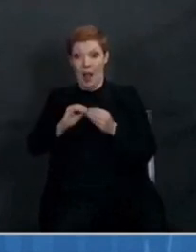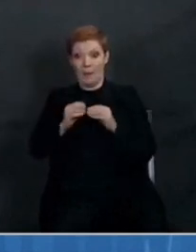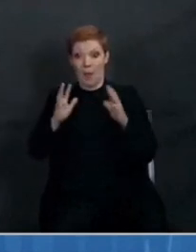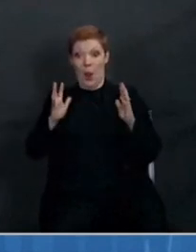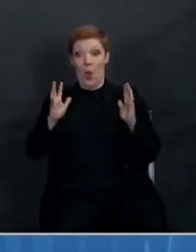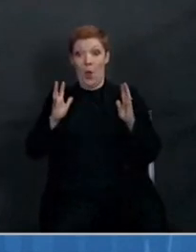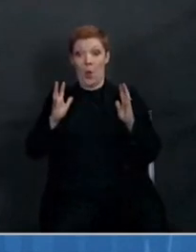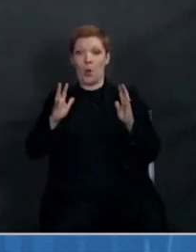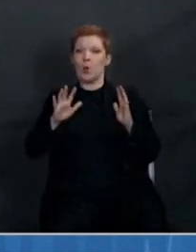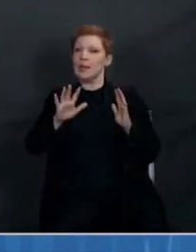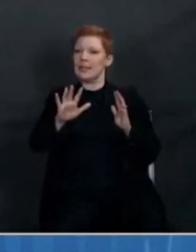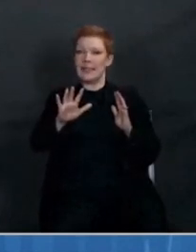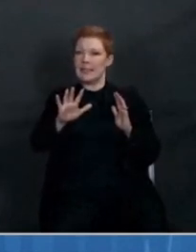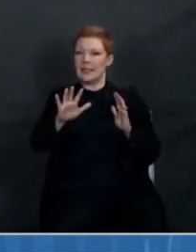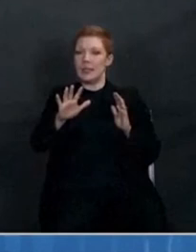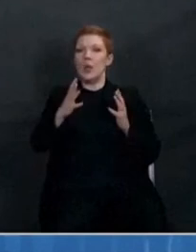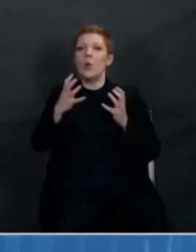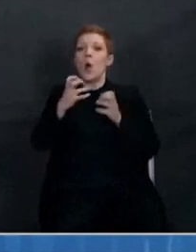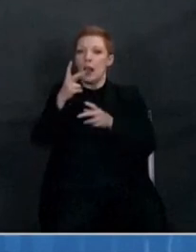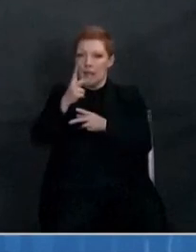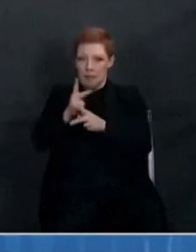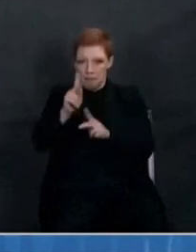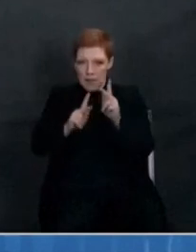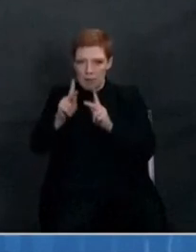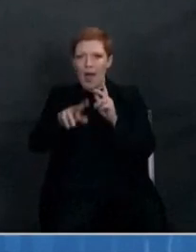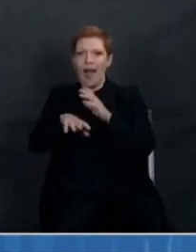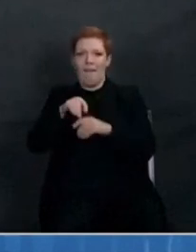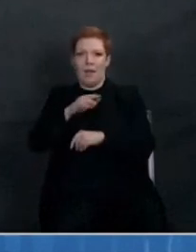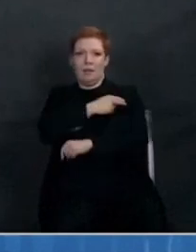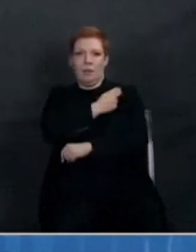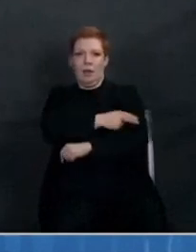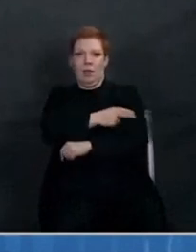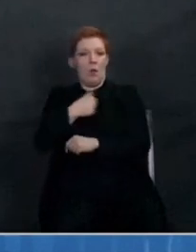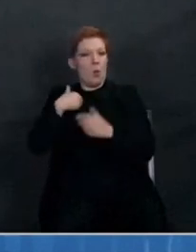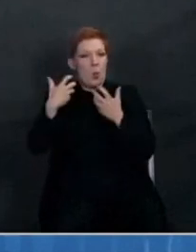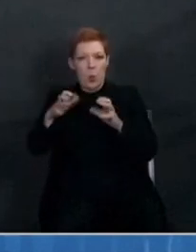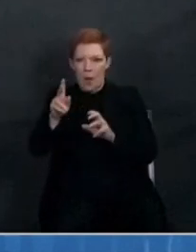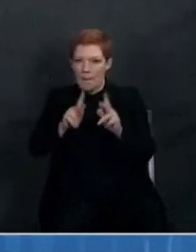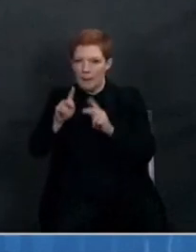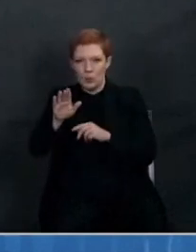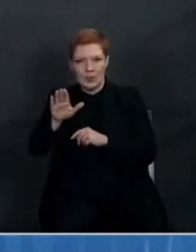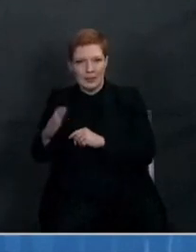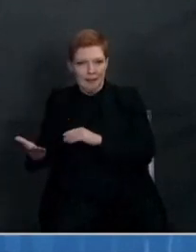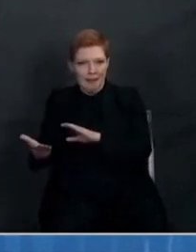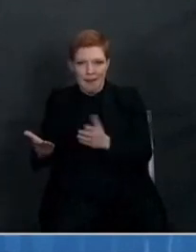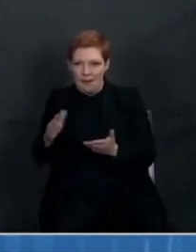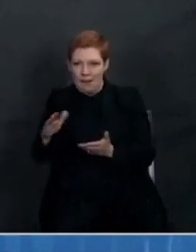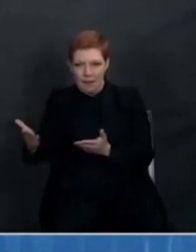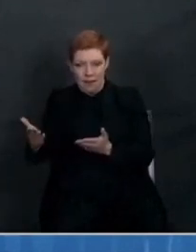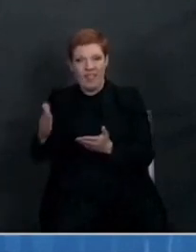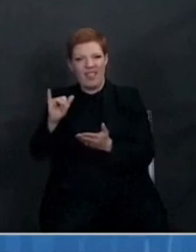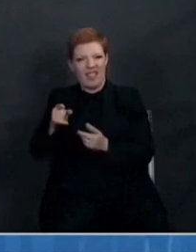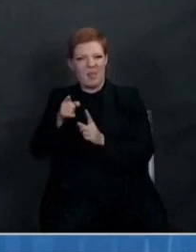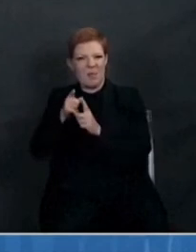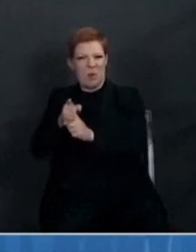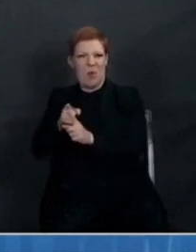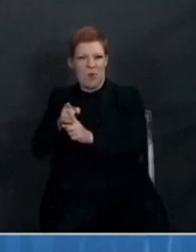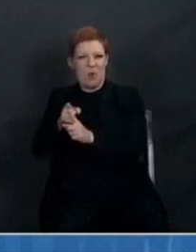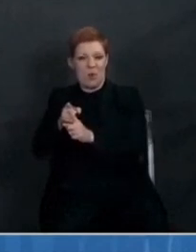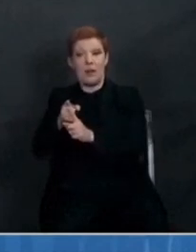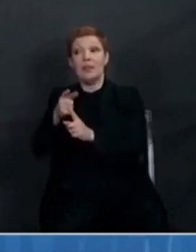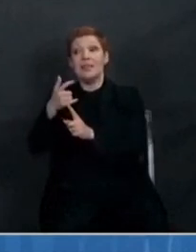infected. We want to keep people out of the hospital, and we don't want people to die. And in that regard, this will be value added,